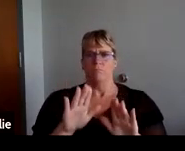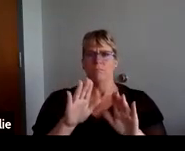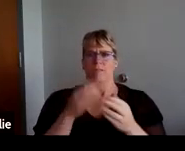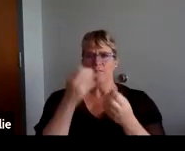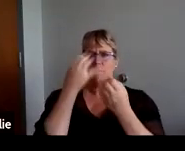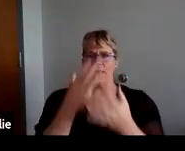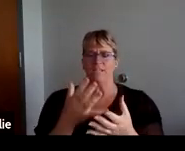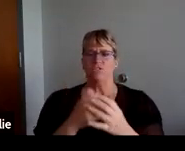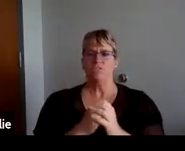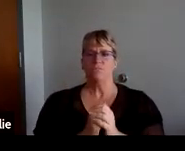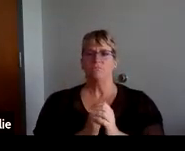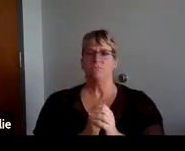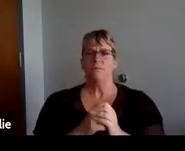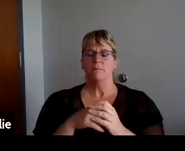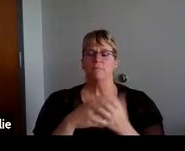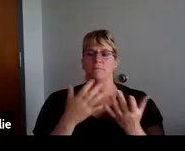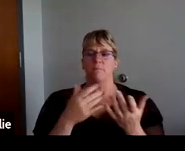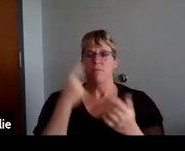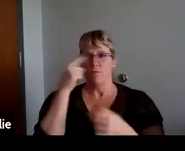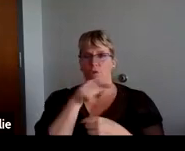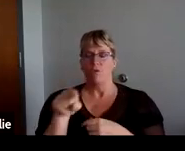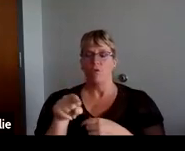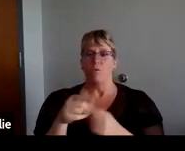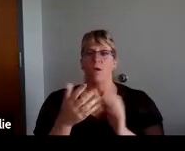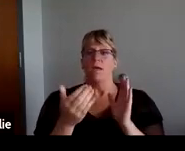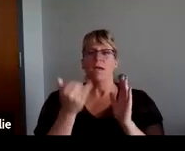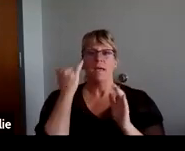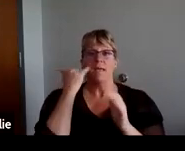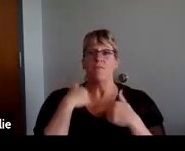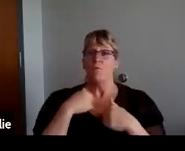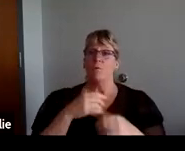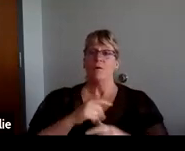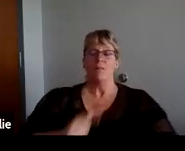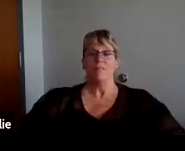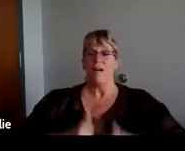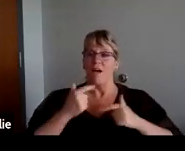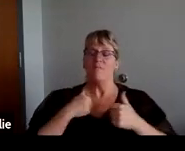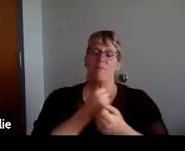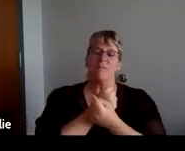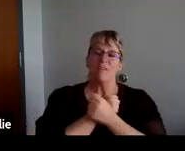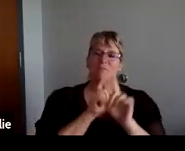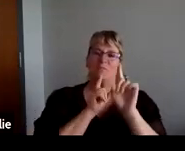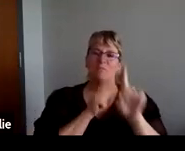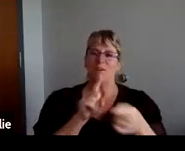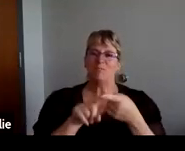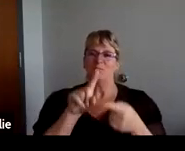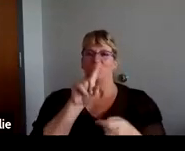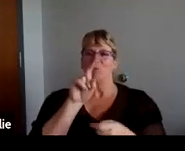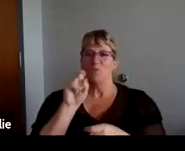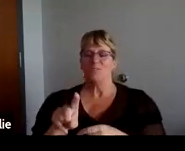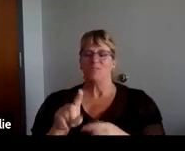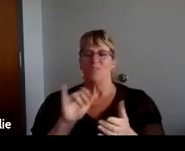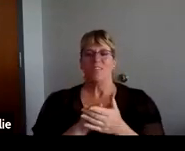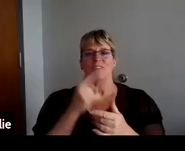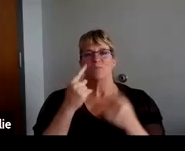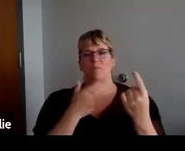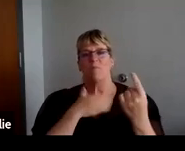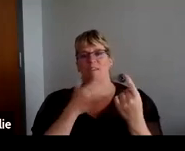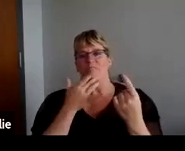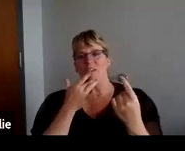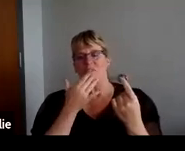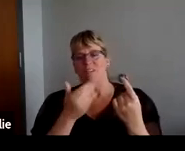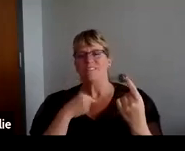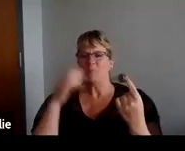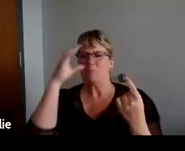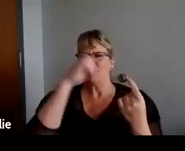disorder information for you. And if we were live, I would love to respond to questions and answers. That's one of my favorite things, so I will